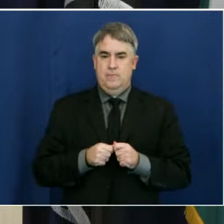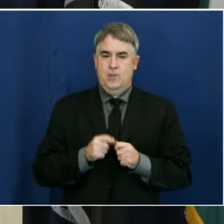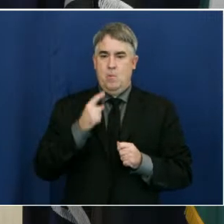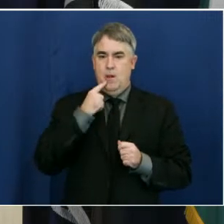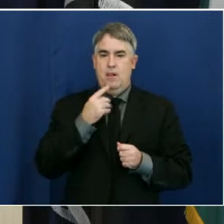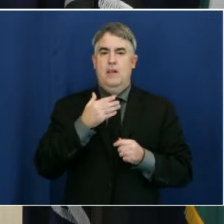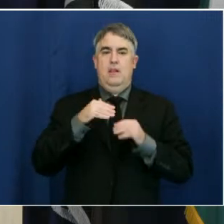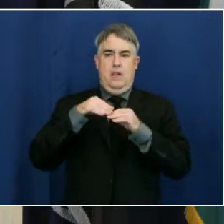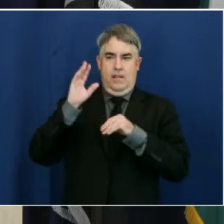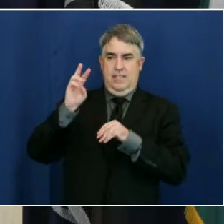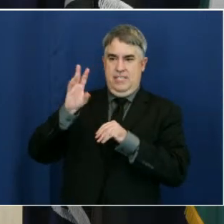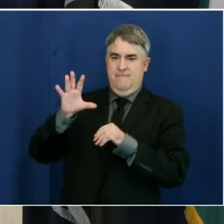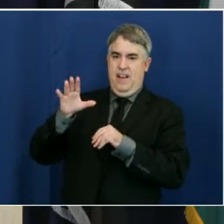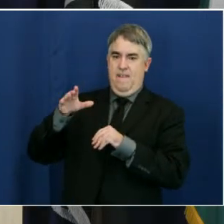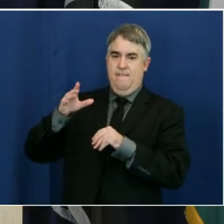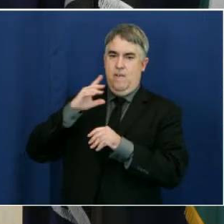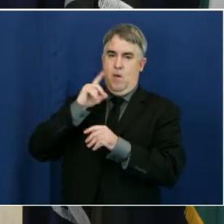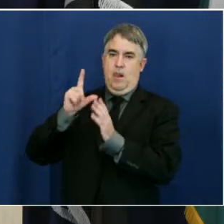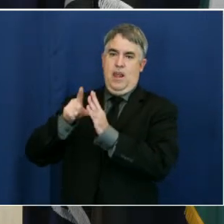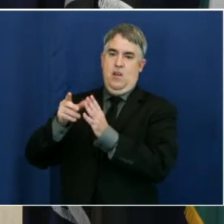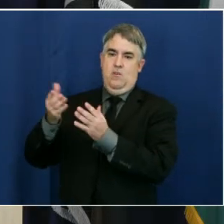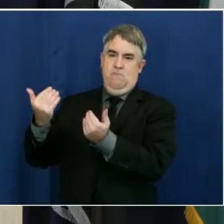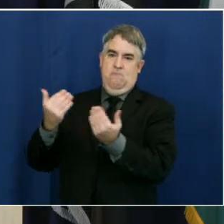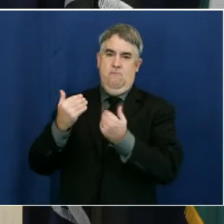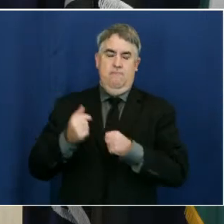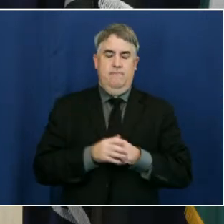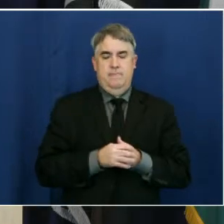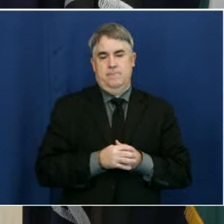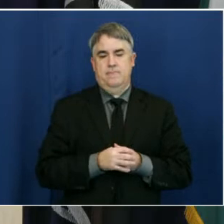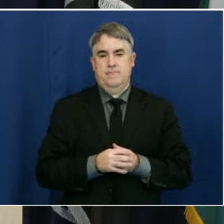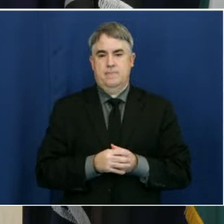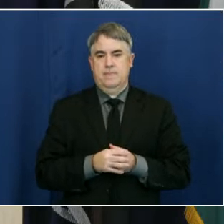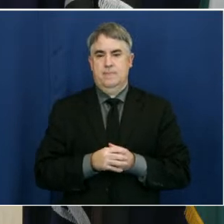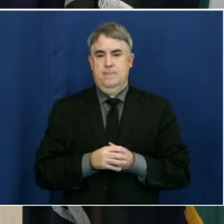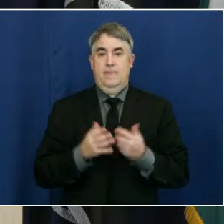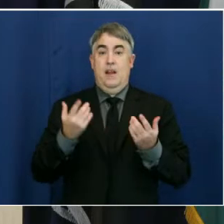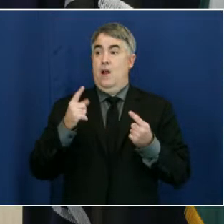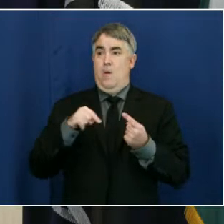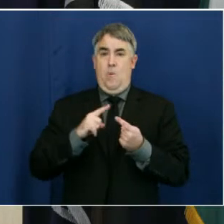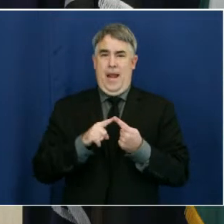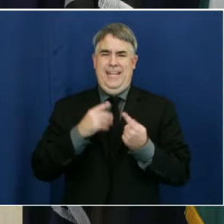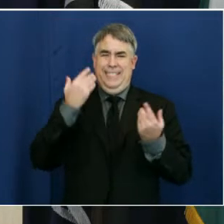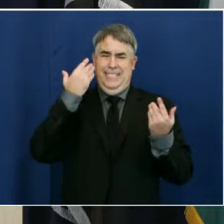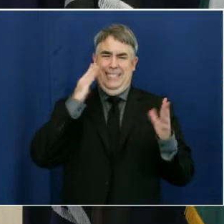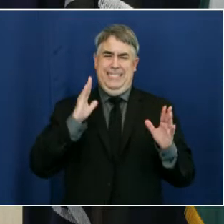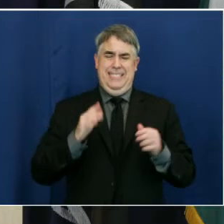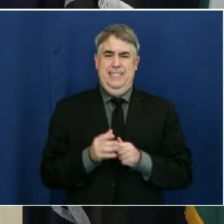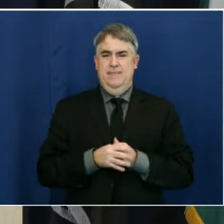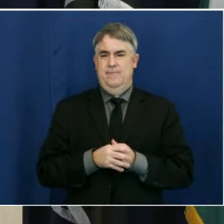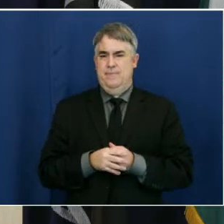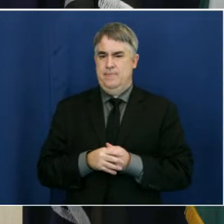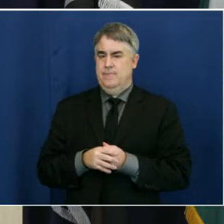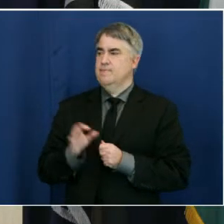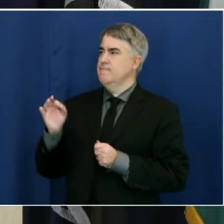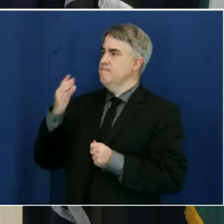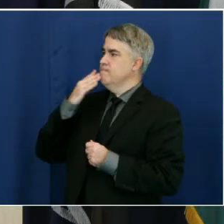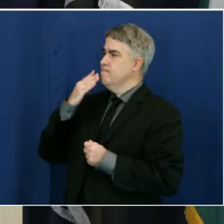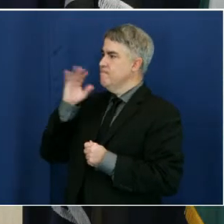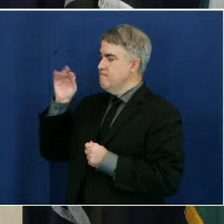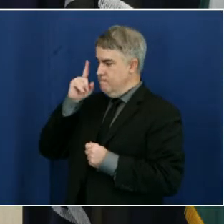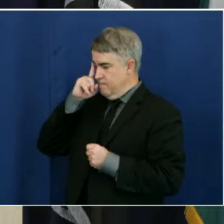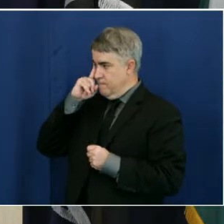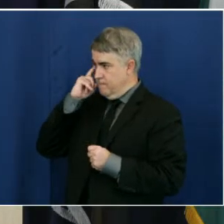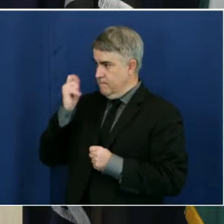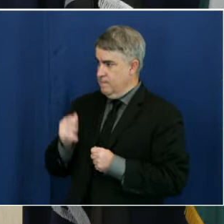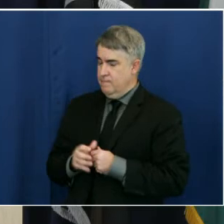tiers will be adjusted to 65 and older, but we don't know when that will be. Okay, got it. Thank you very much. Thank you. Our